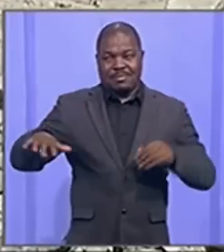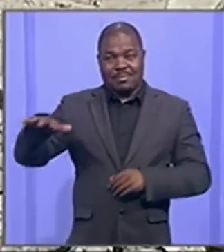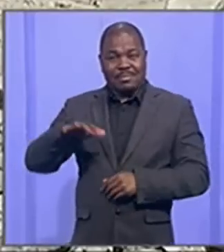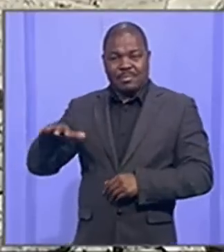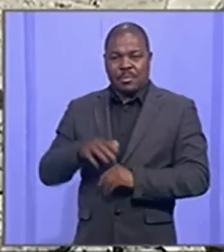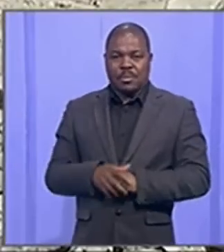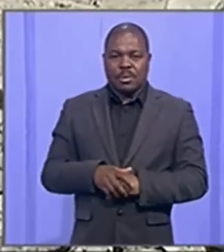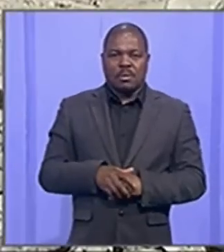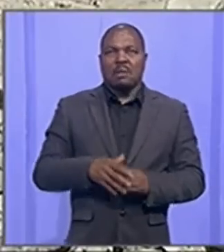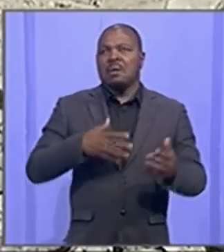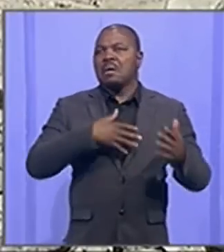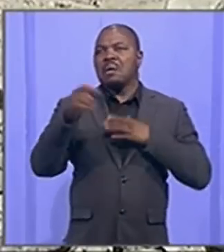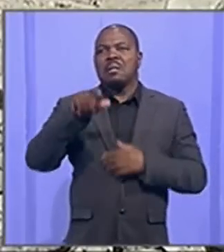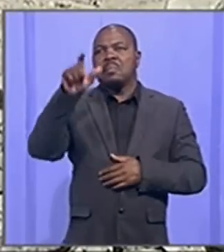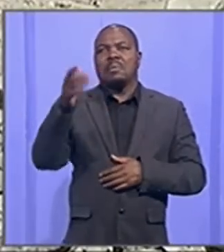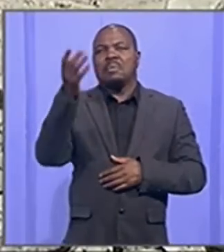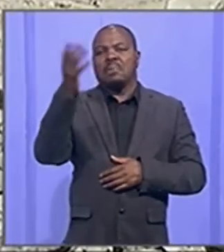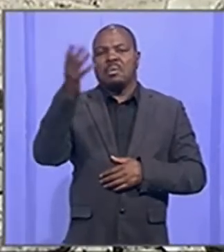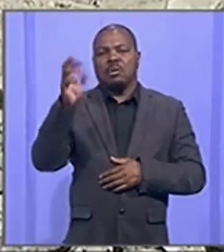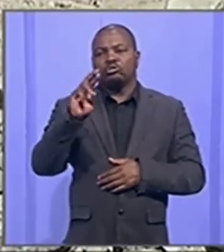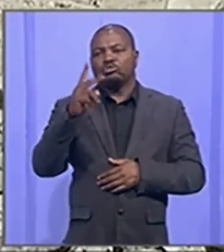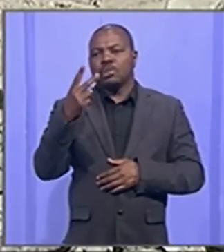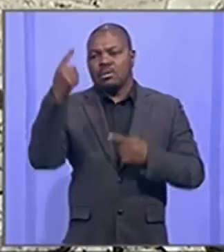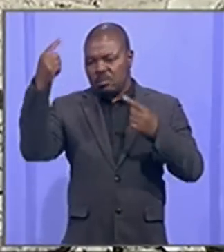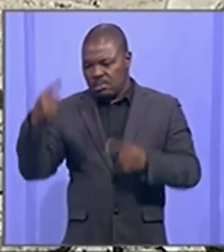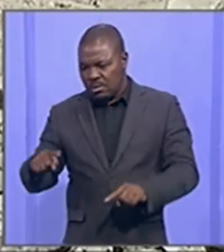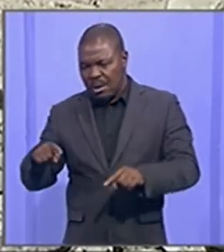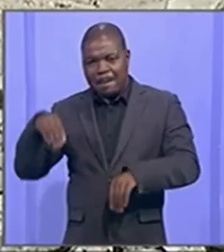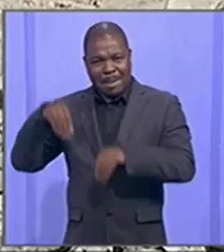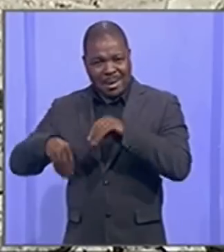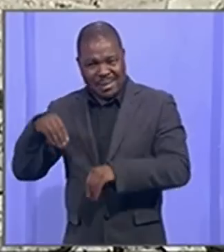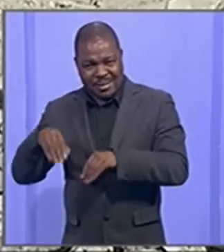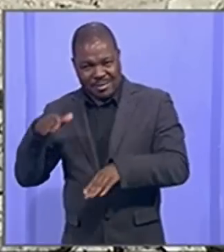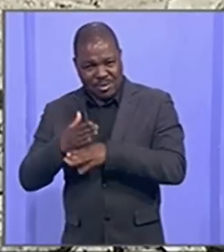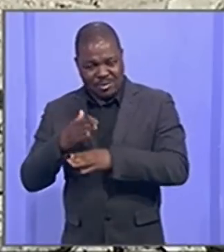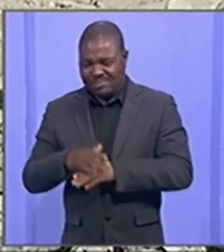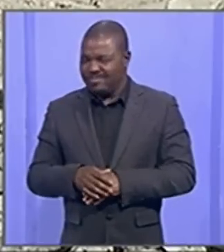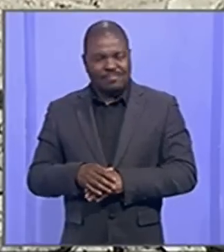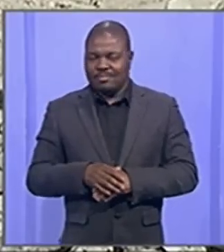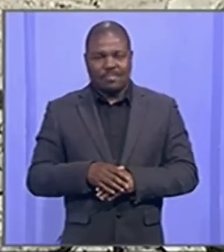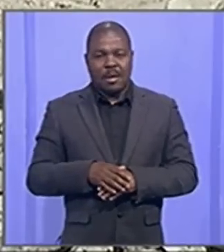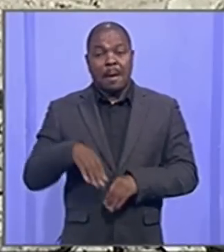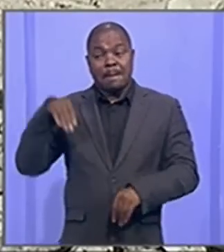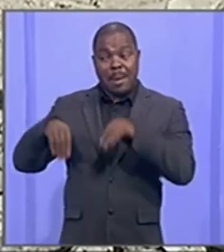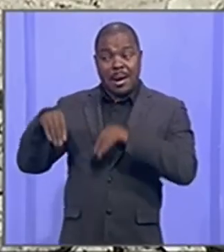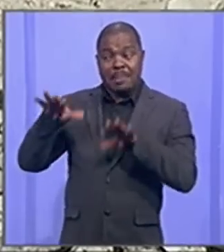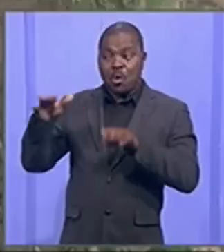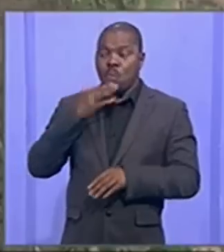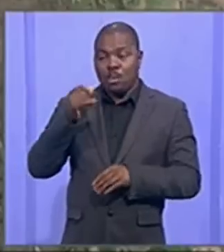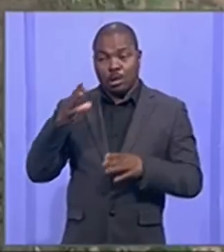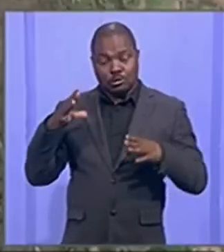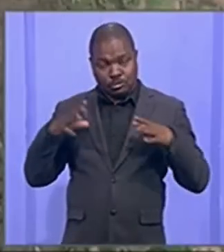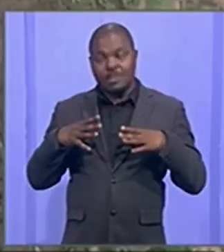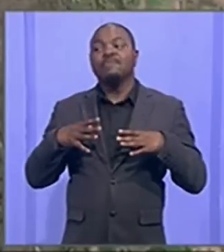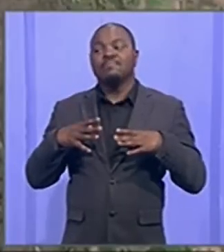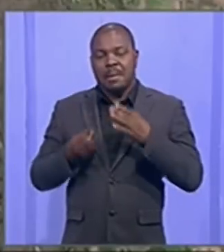se tle mang le mang fela wa di 2 ranta ro tlo mine. So this mining operations di irwa ke batho ba ba nang le tšhelete. Go